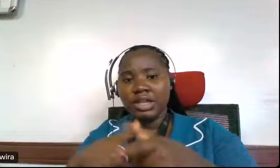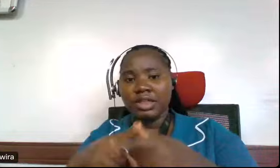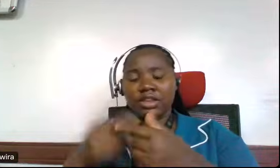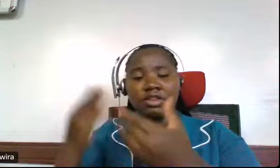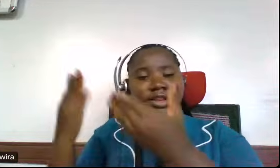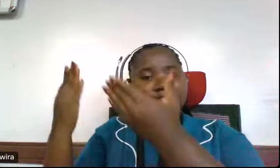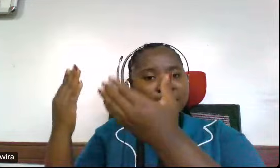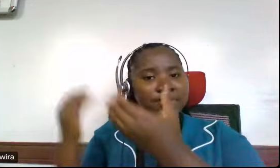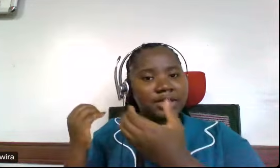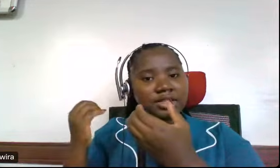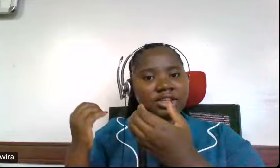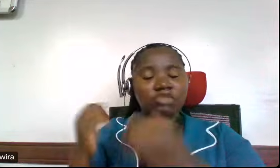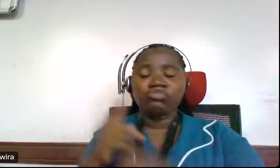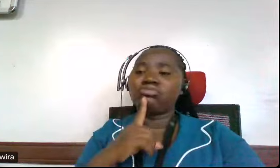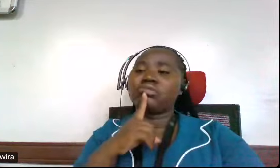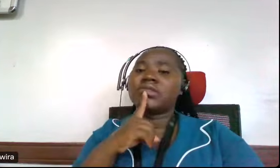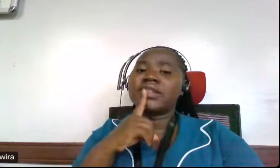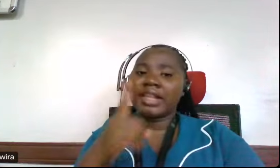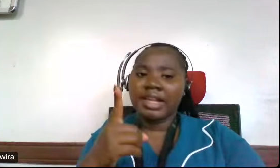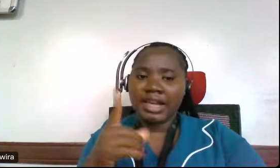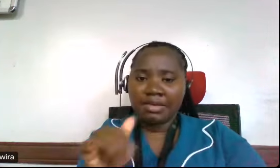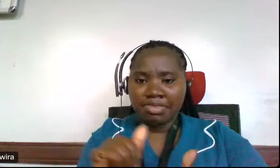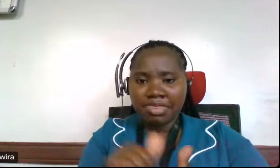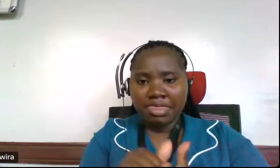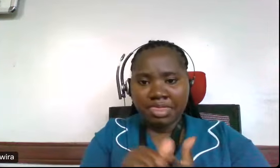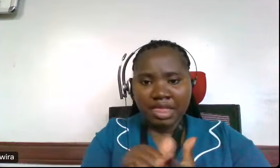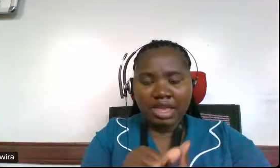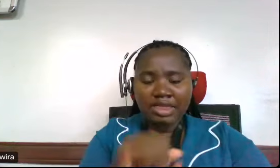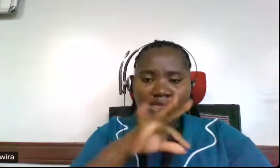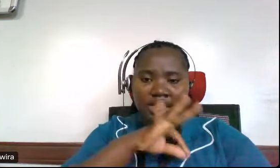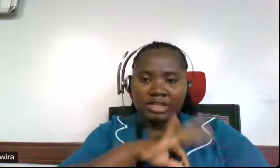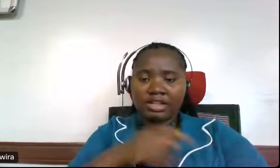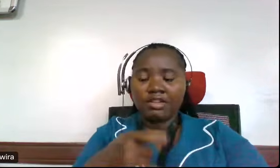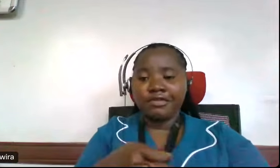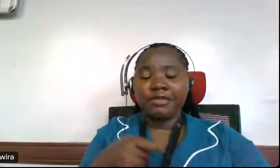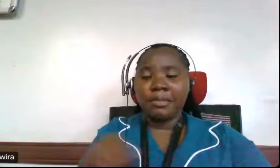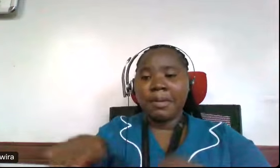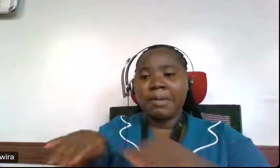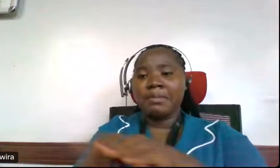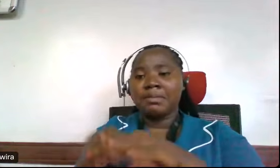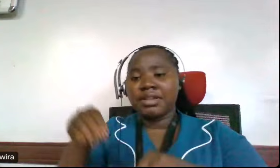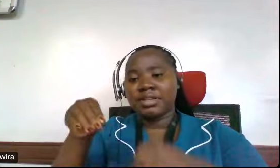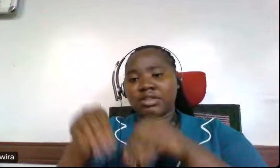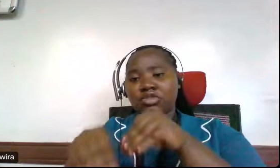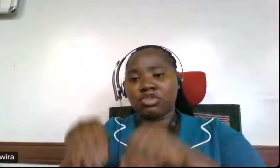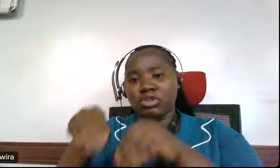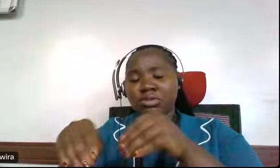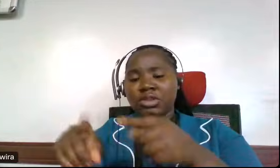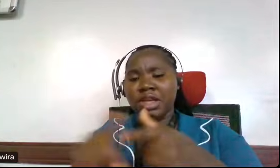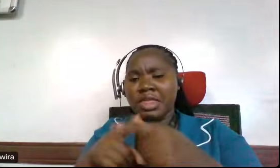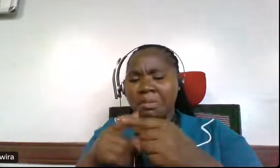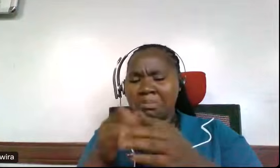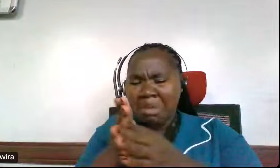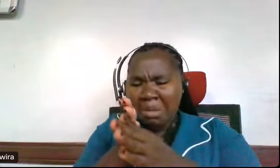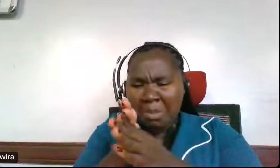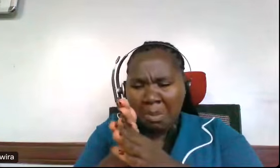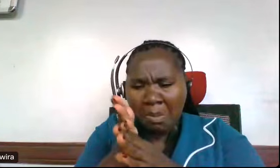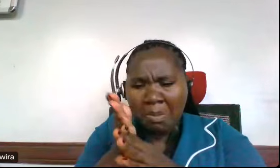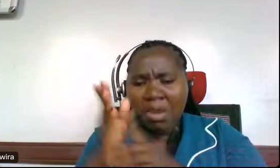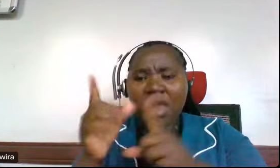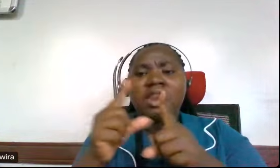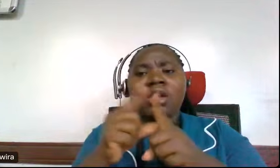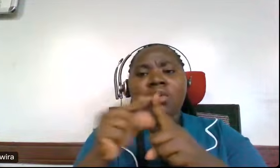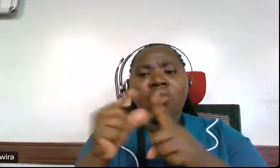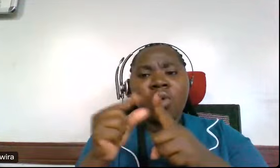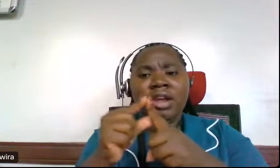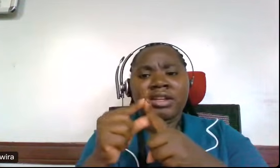to declare that income from members' contribution. And the keyword or the key or the tip that